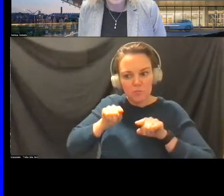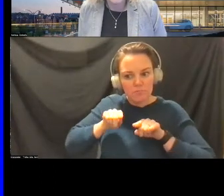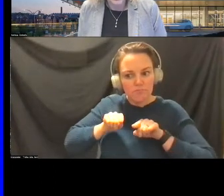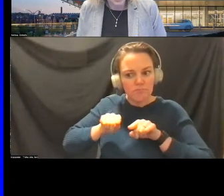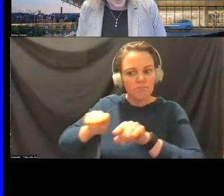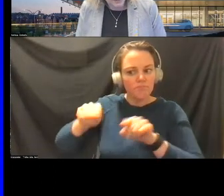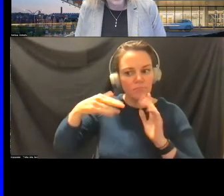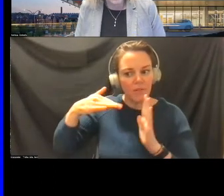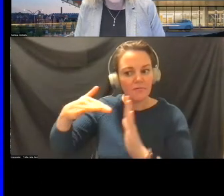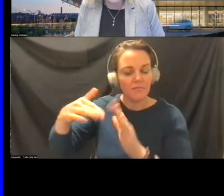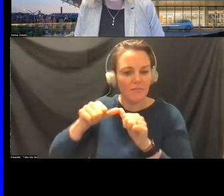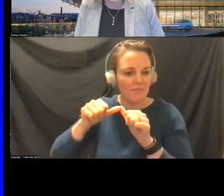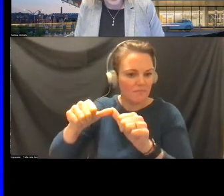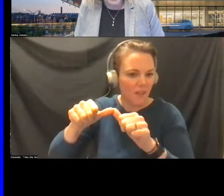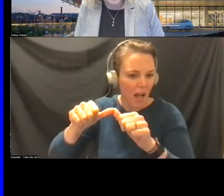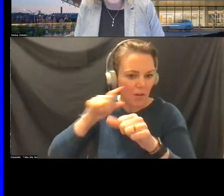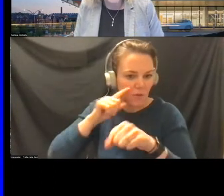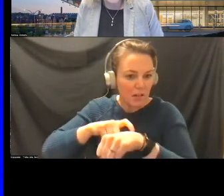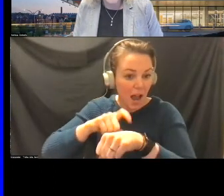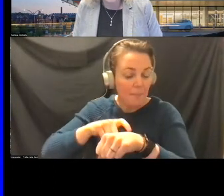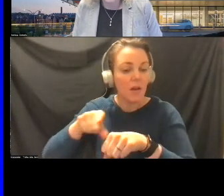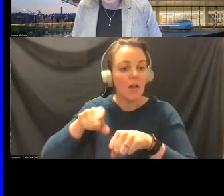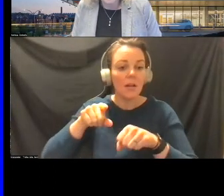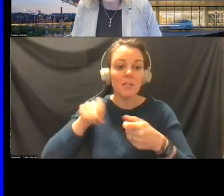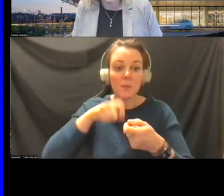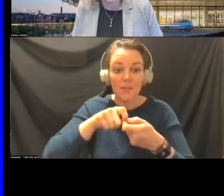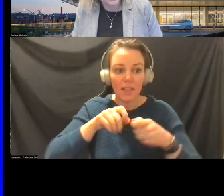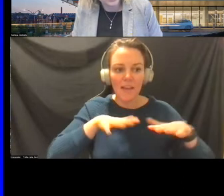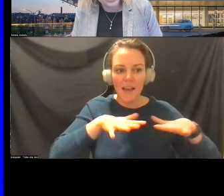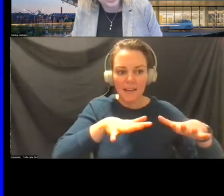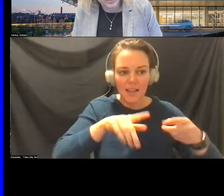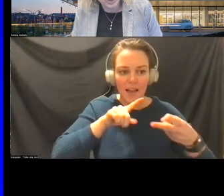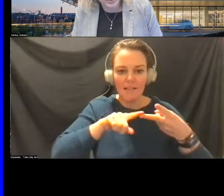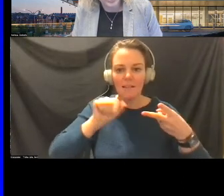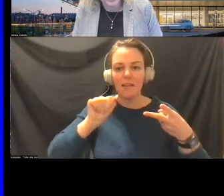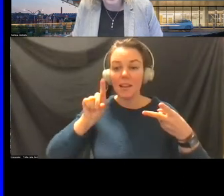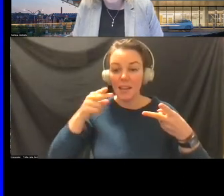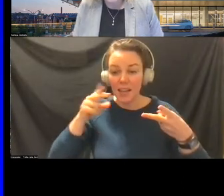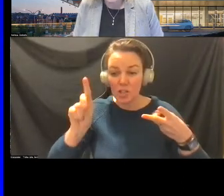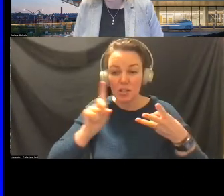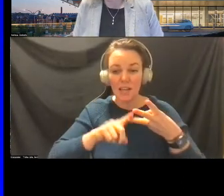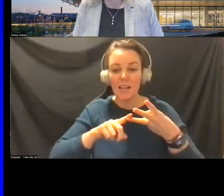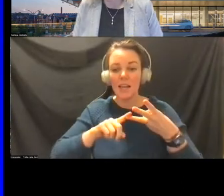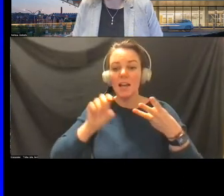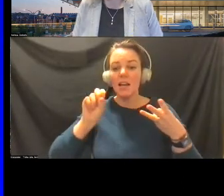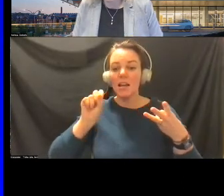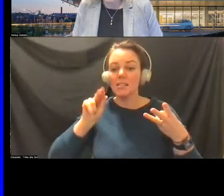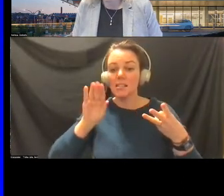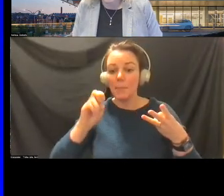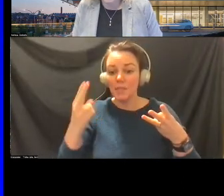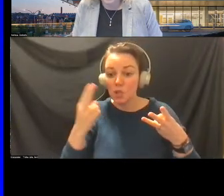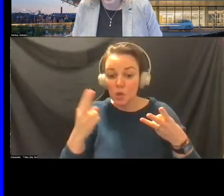that specifically anxiety, ADHD, substance use disorders, and